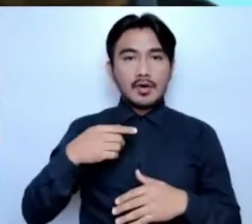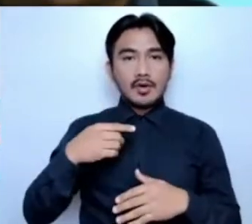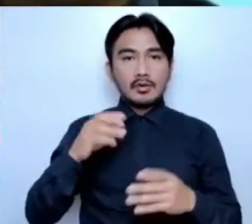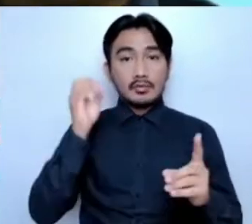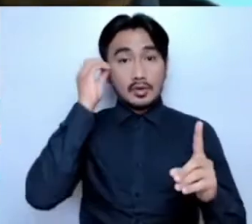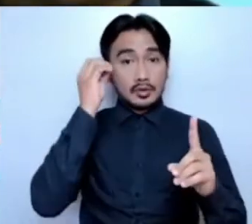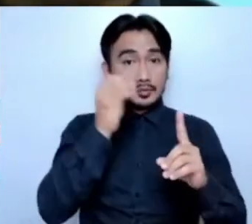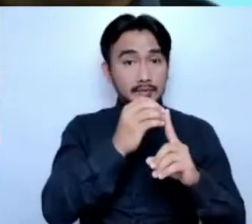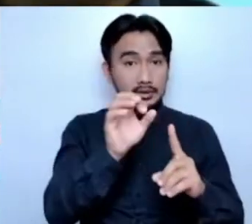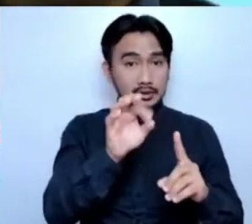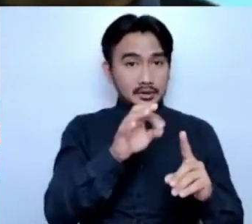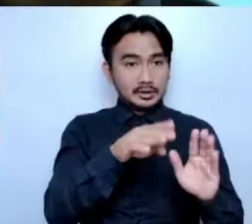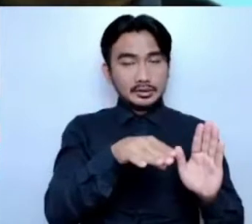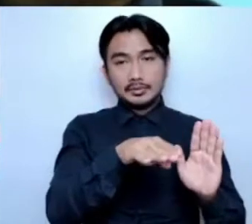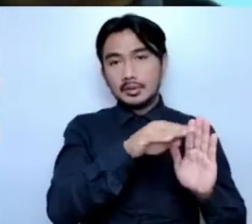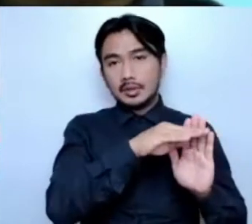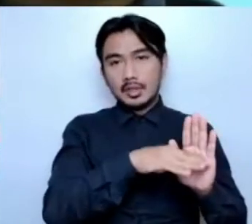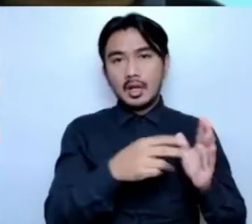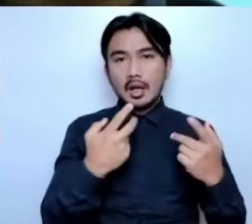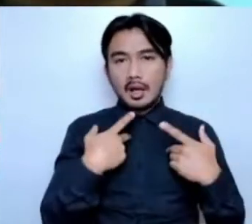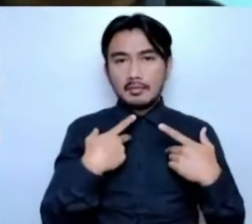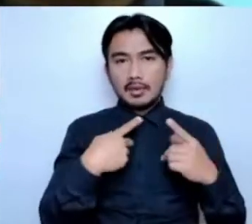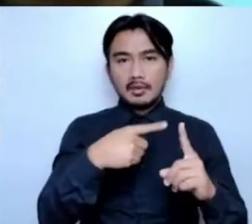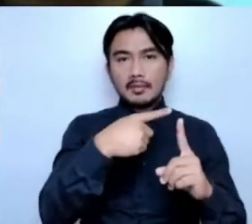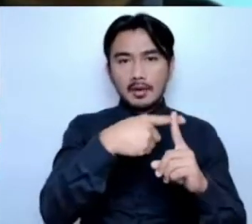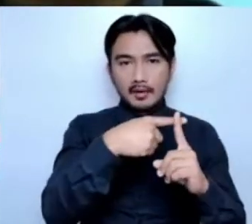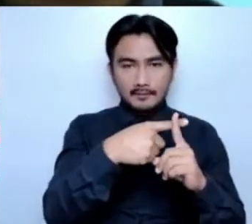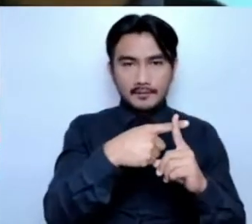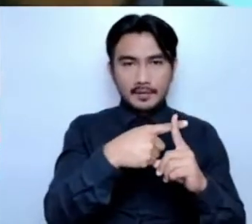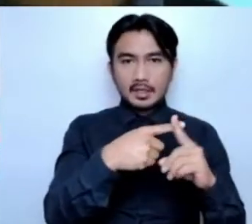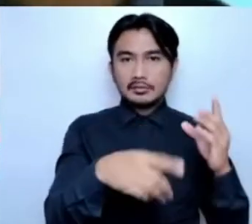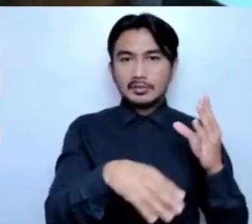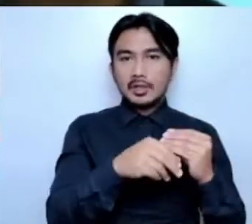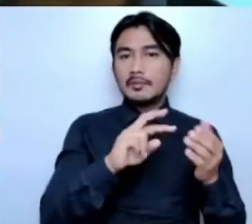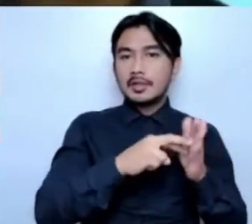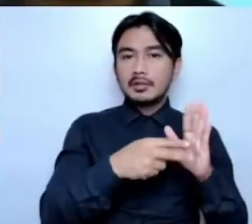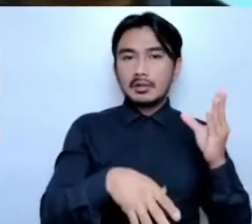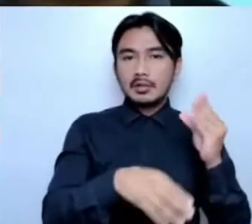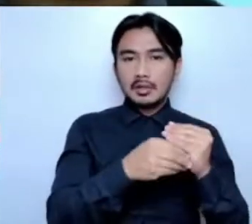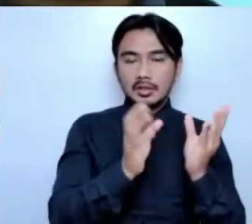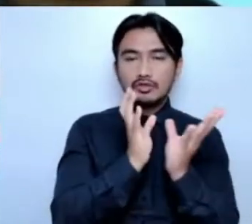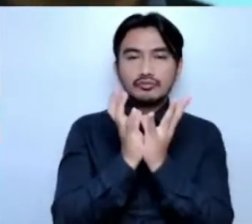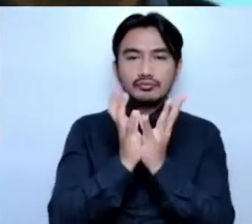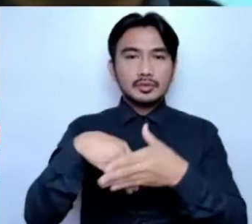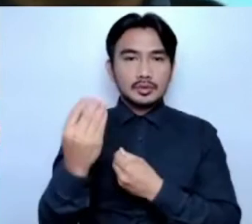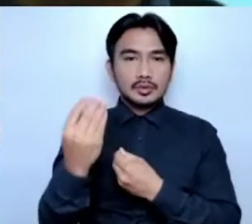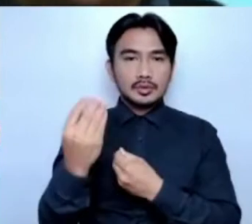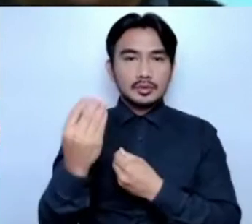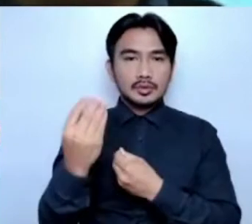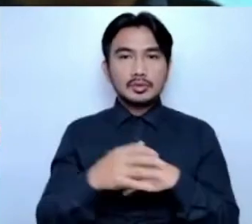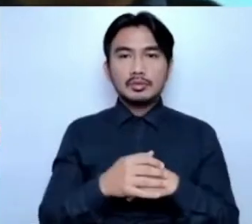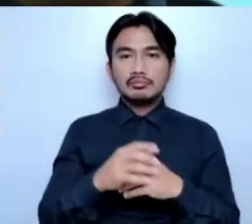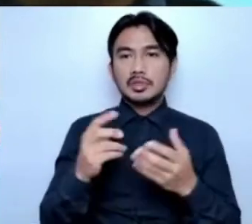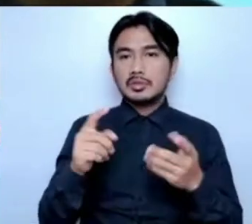our plus factor, performance will depend on the scope of coverage of your work or